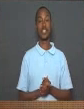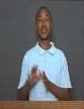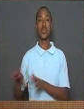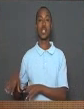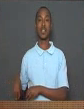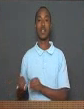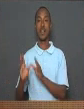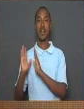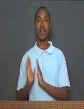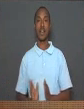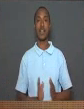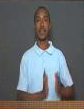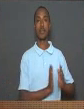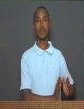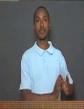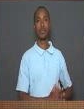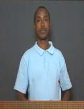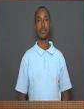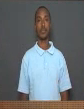Students, let's get ready.